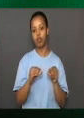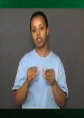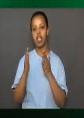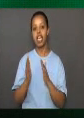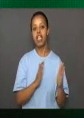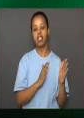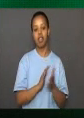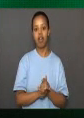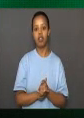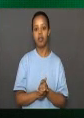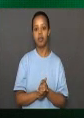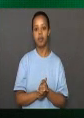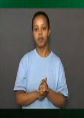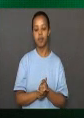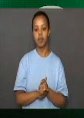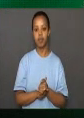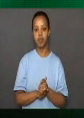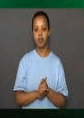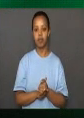Students, let's get ready.